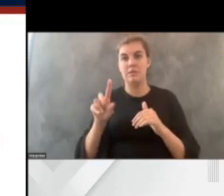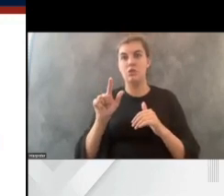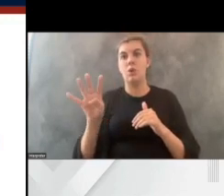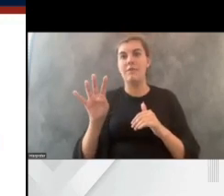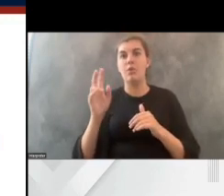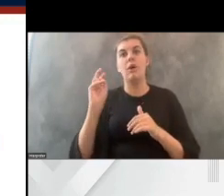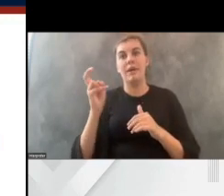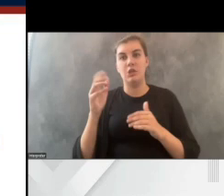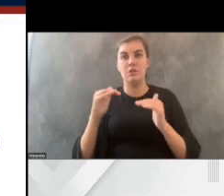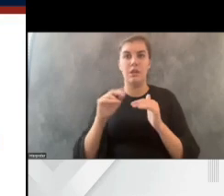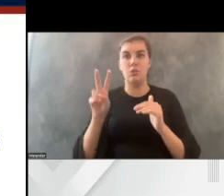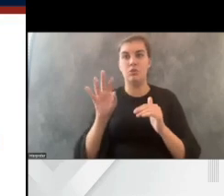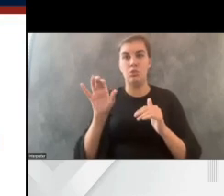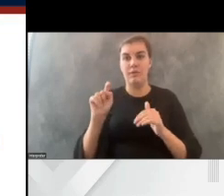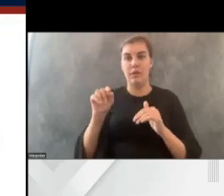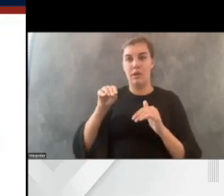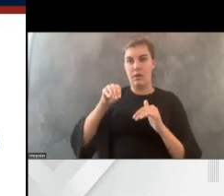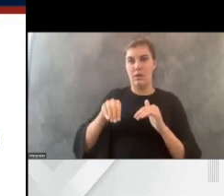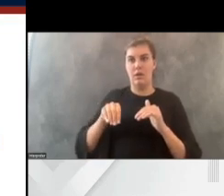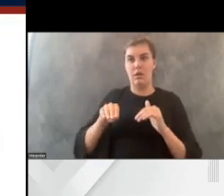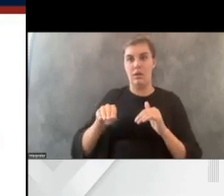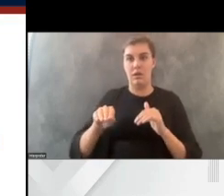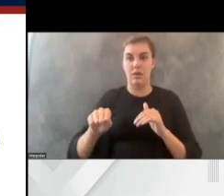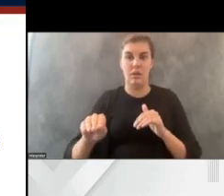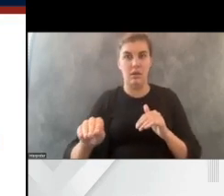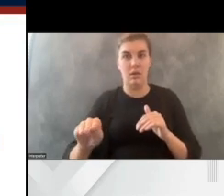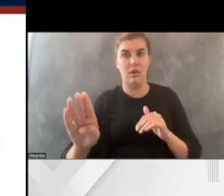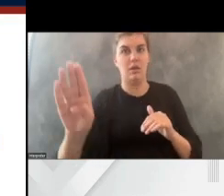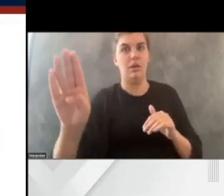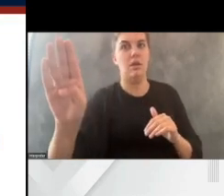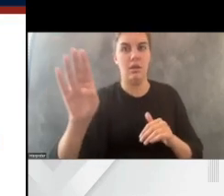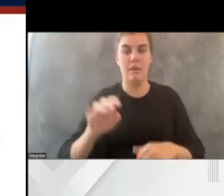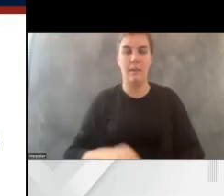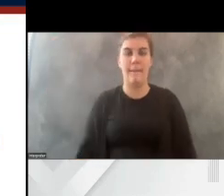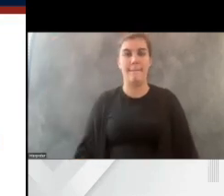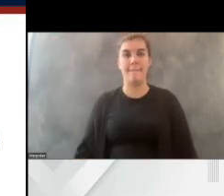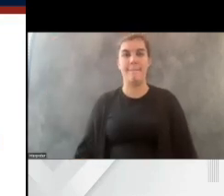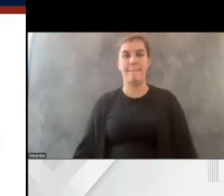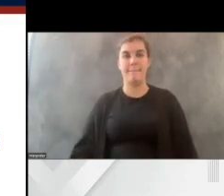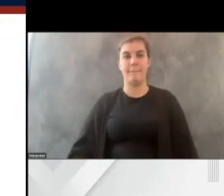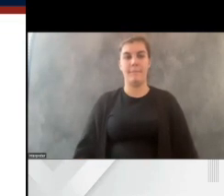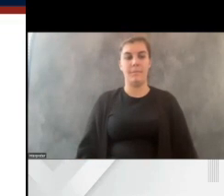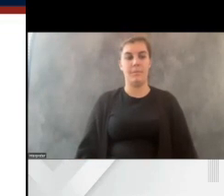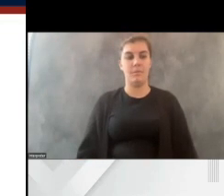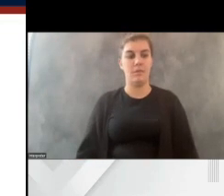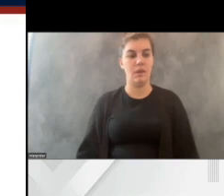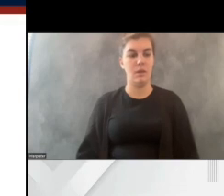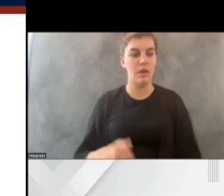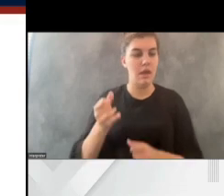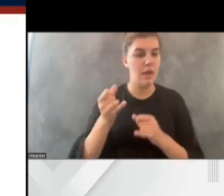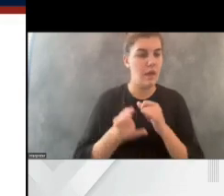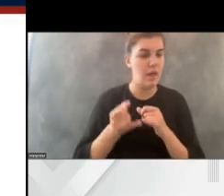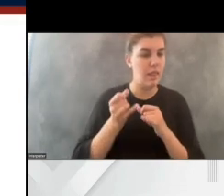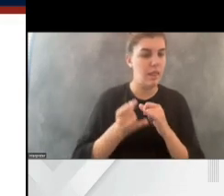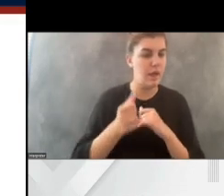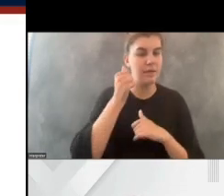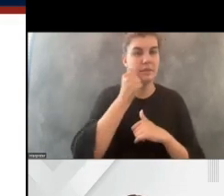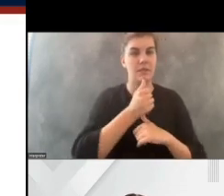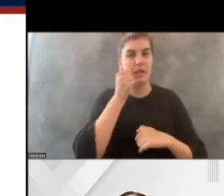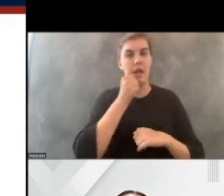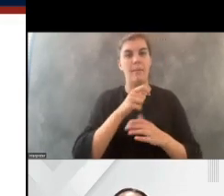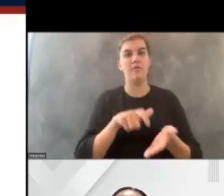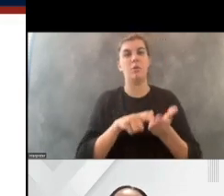Where a landing serves only one curb ramp, as pictured on the slide, the landing slope measured